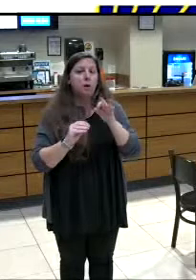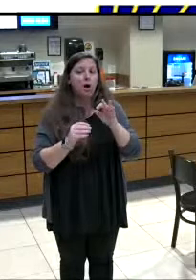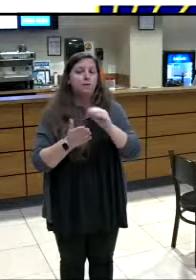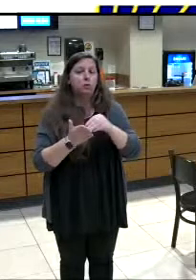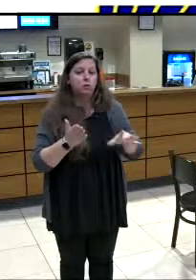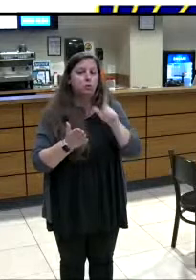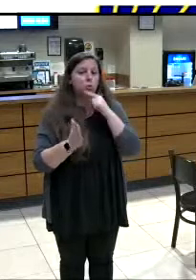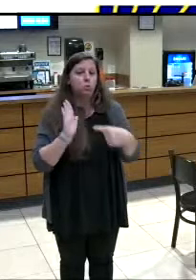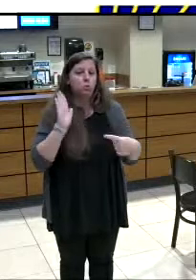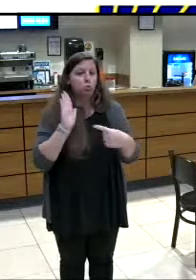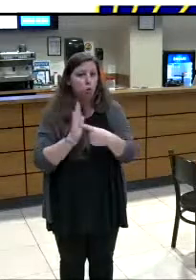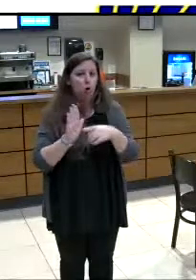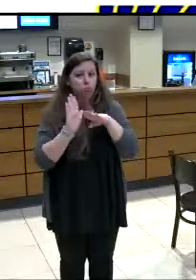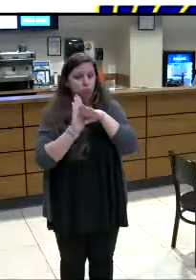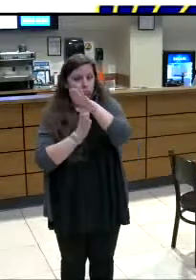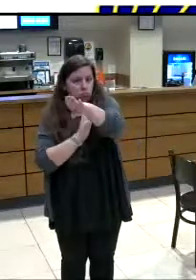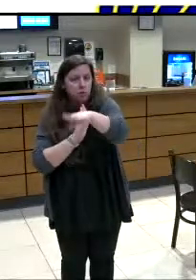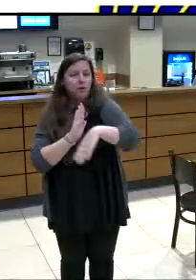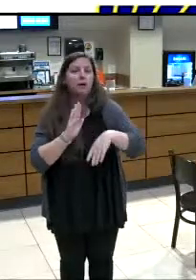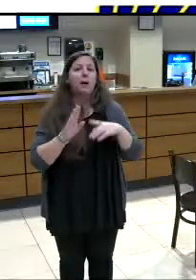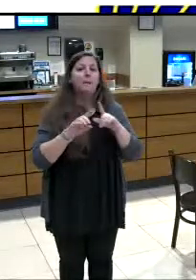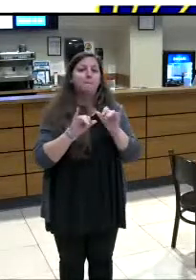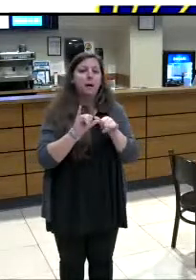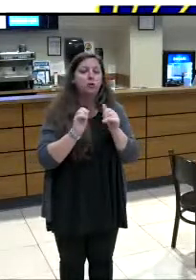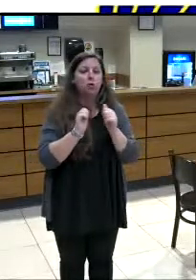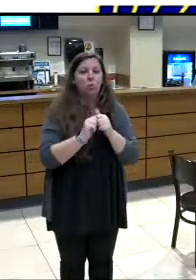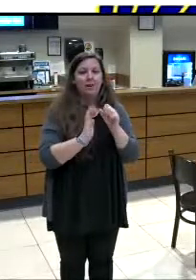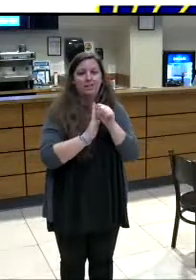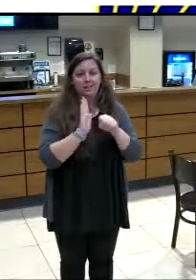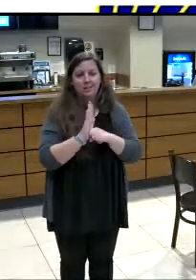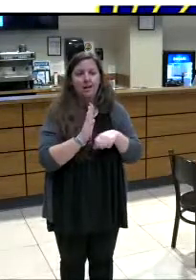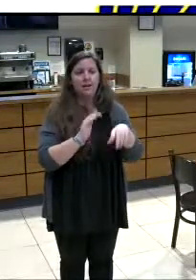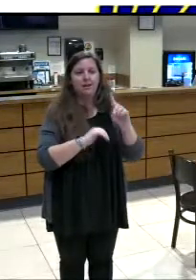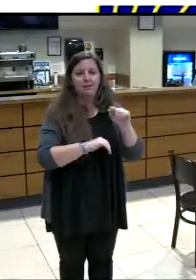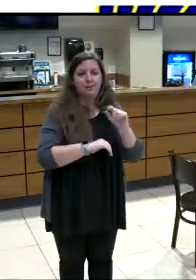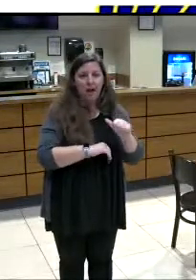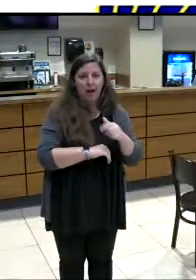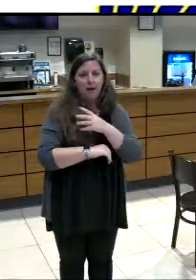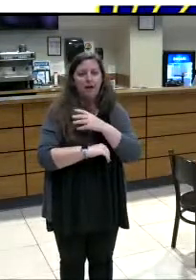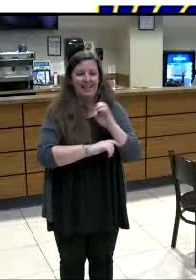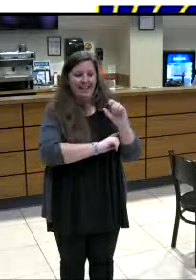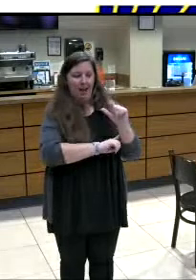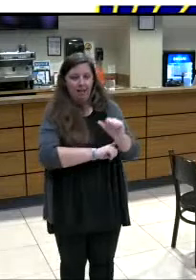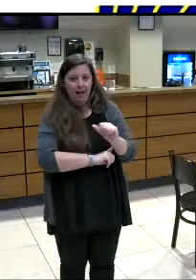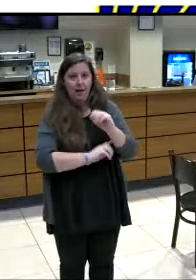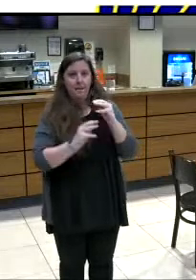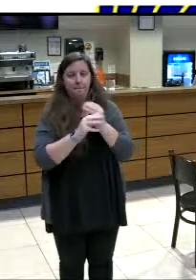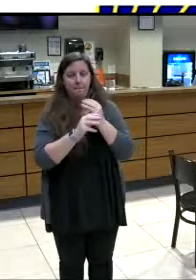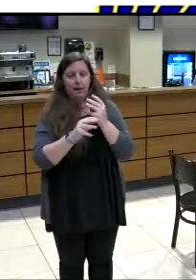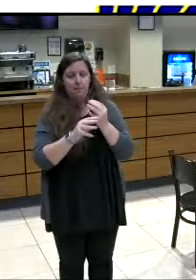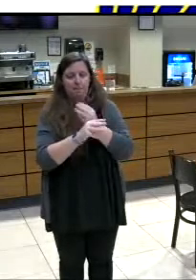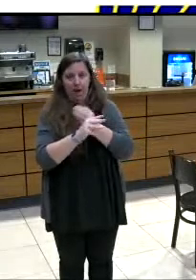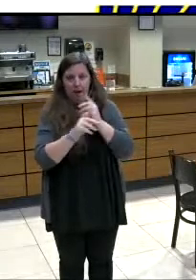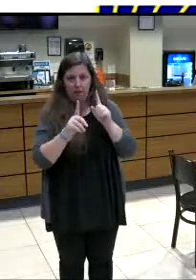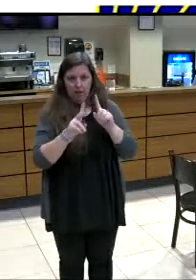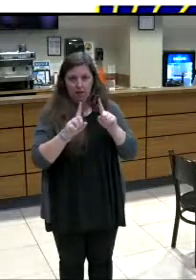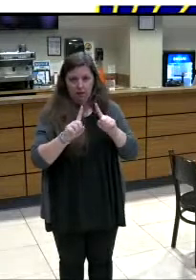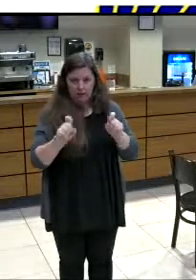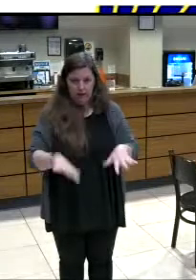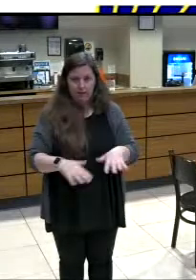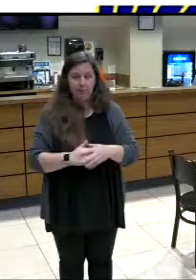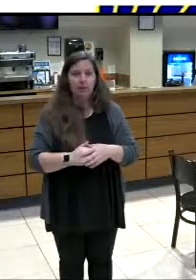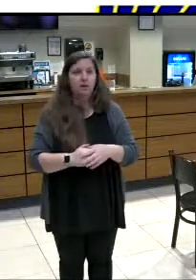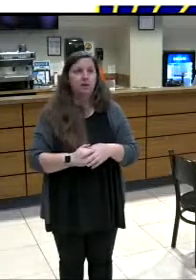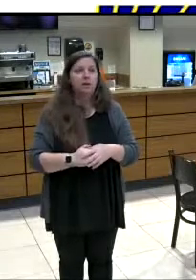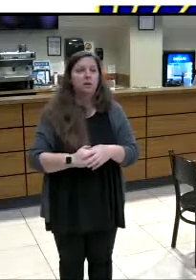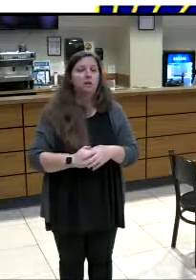by student growth percentile on state and district ELA and mathematics assessments. And so simply put, student growth percentile is